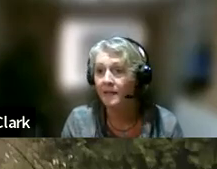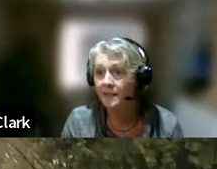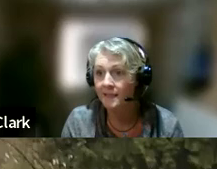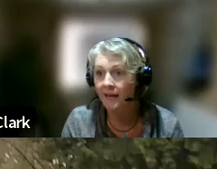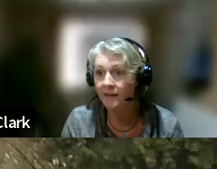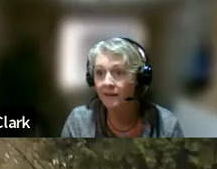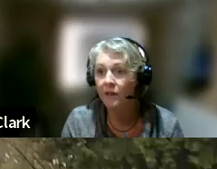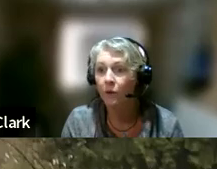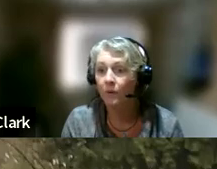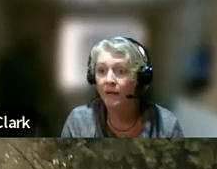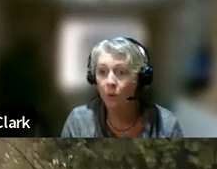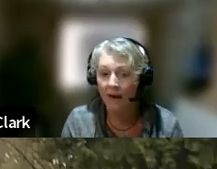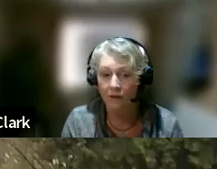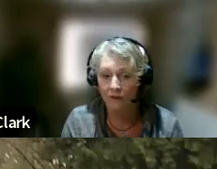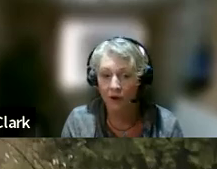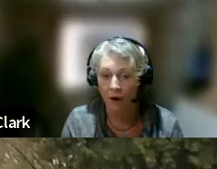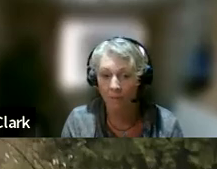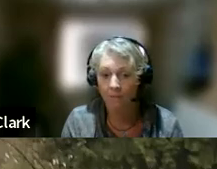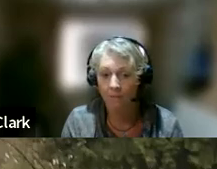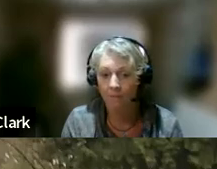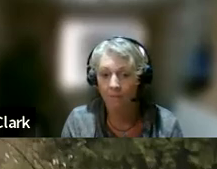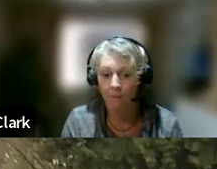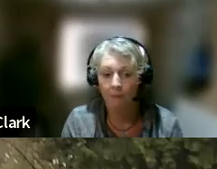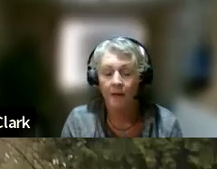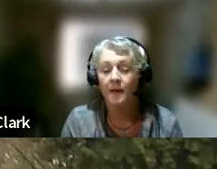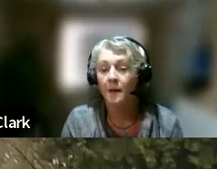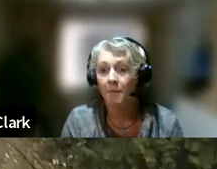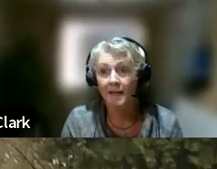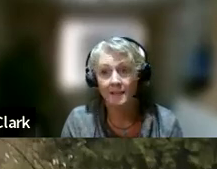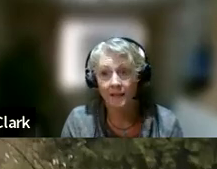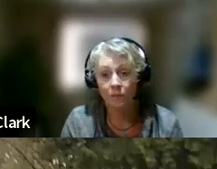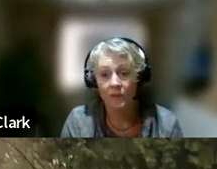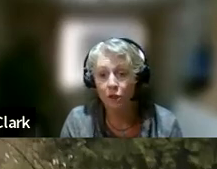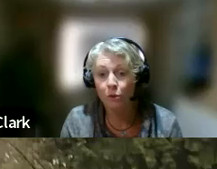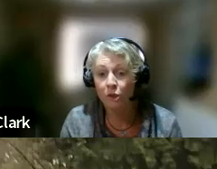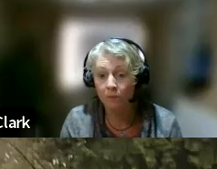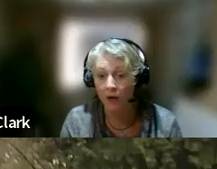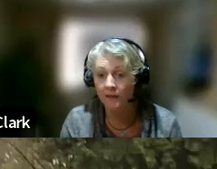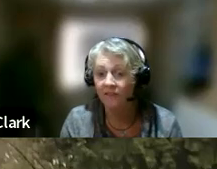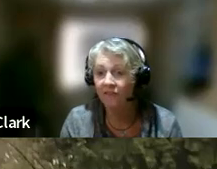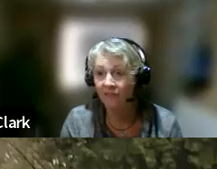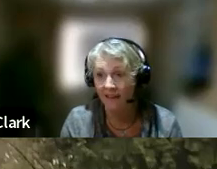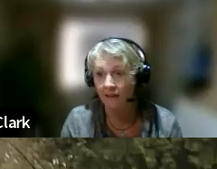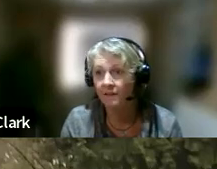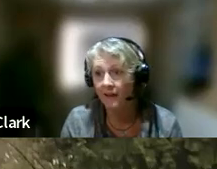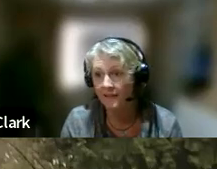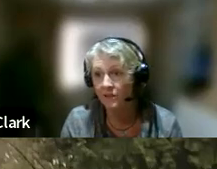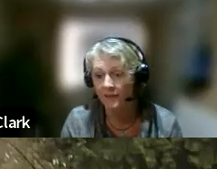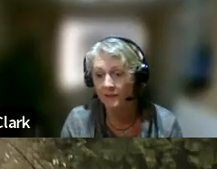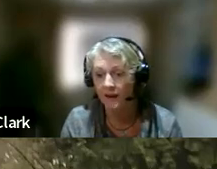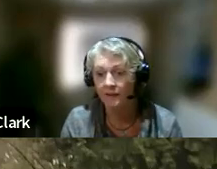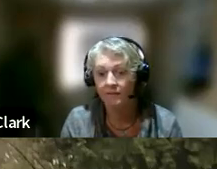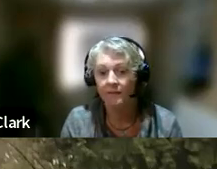but instead requires harm. My son was too smart to fail